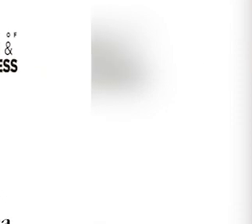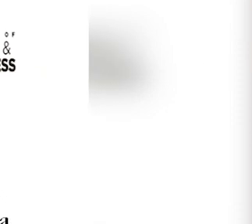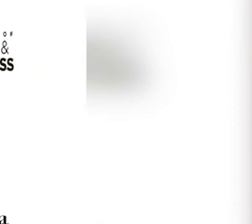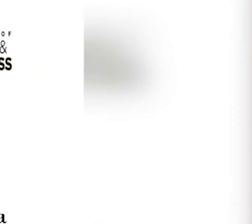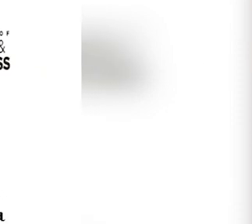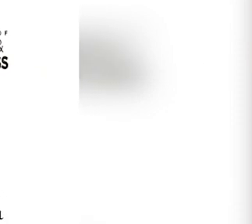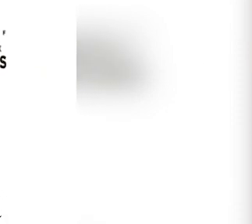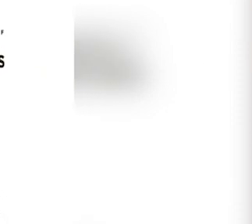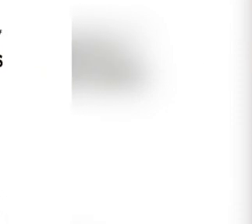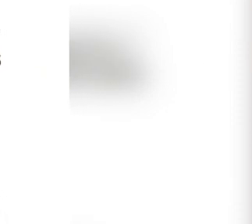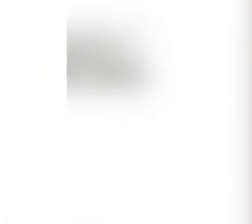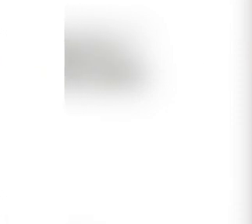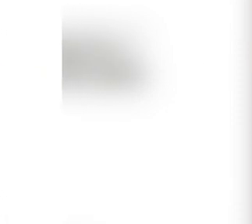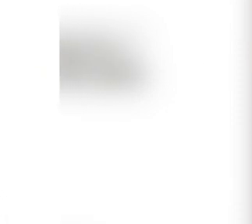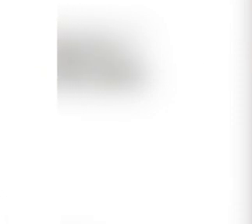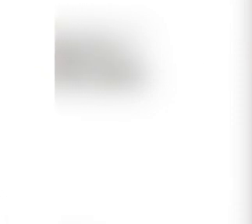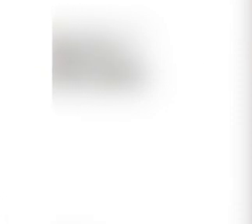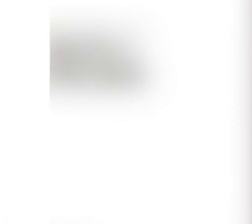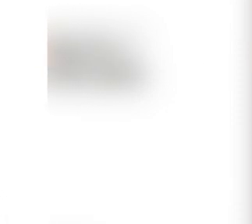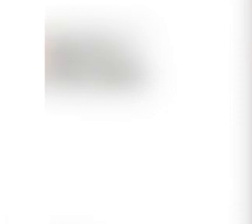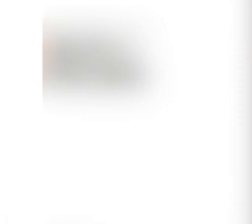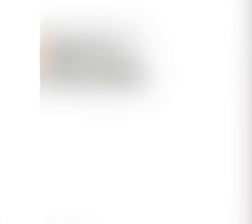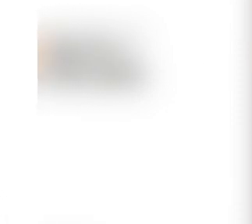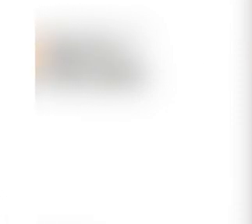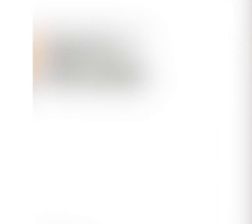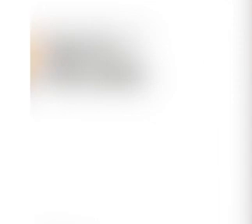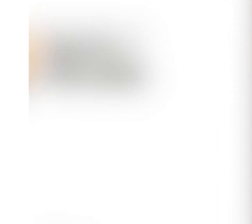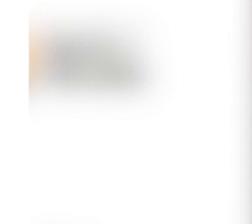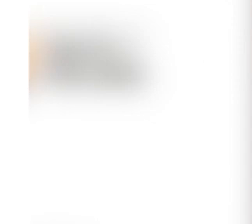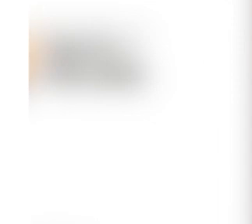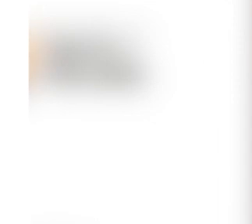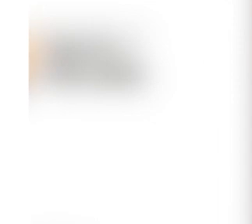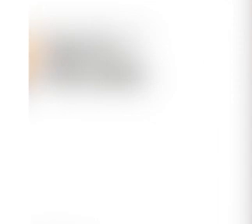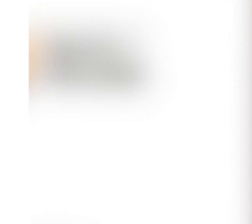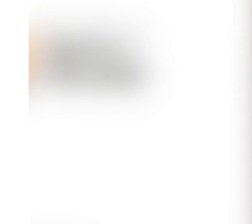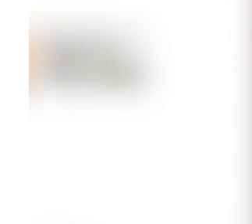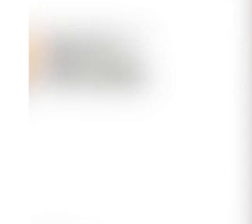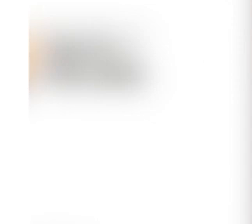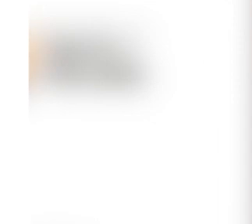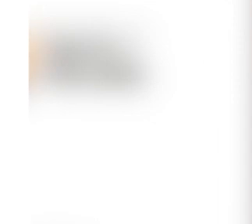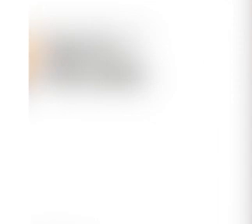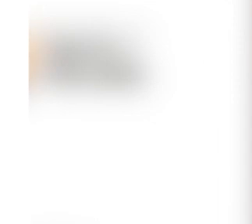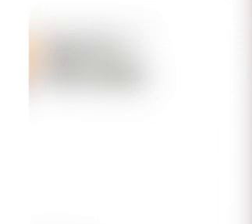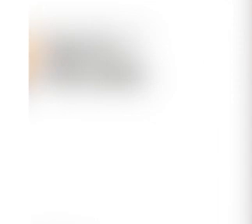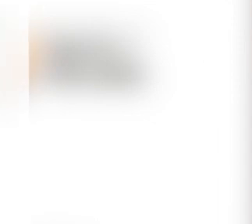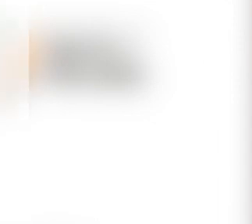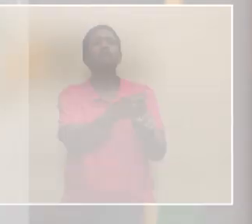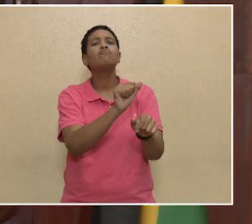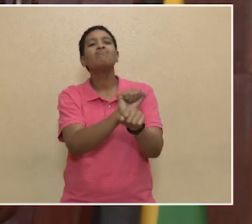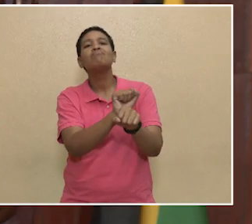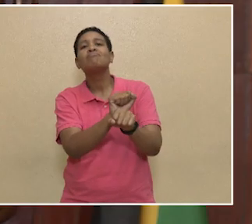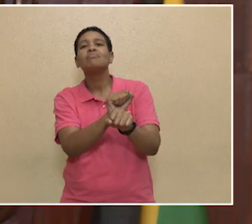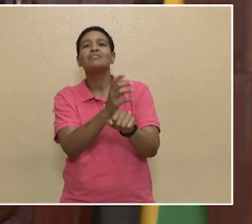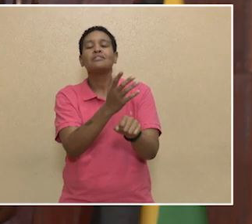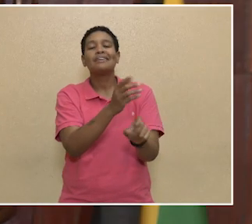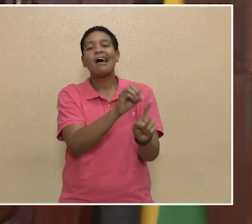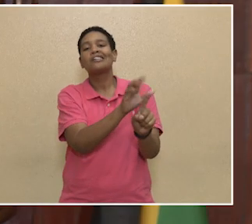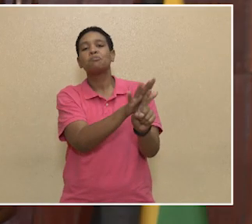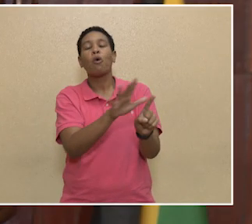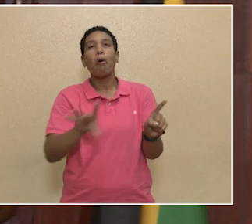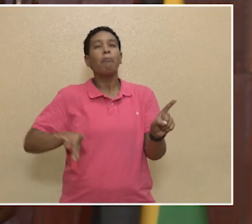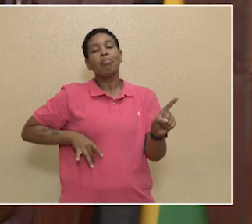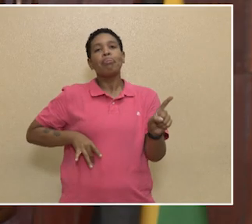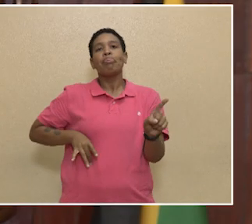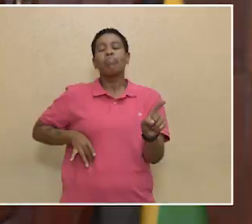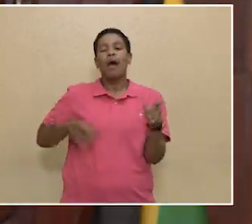contact with someone who was being treated, one of the positive cases. I'm happy to report, however, as the